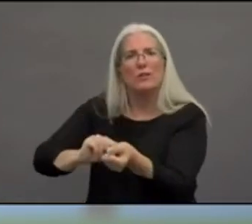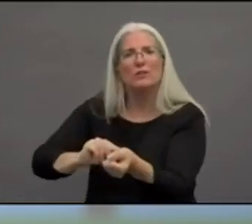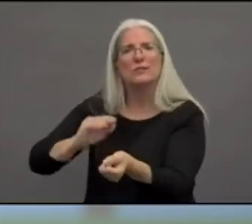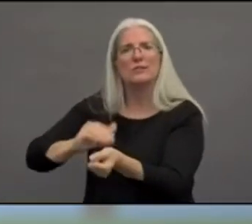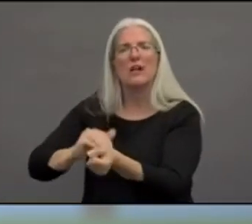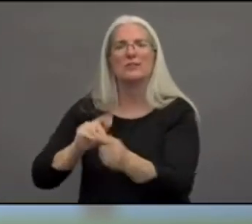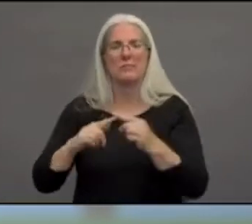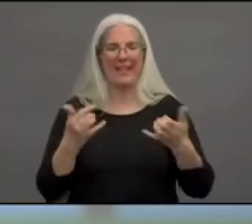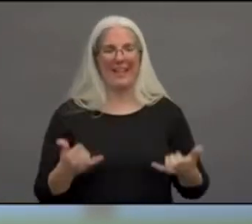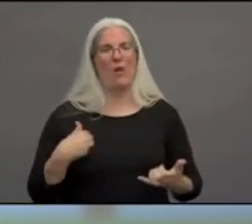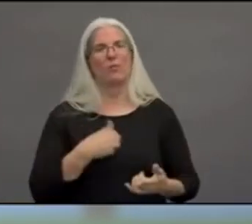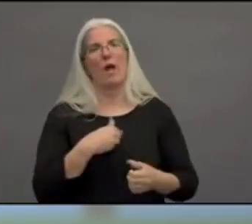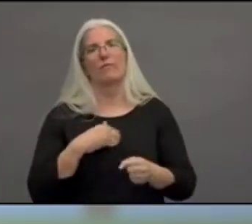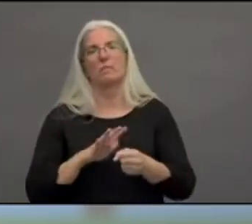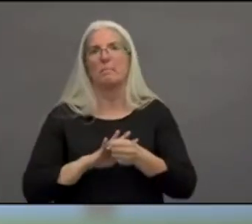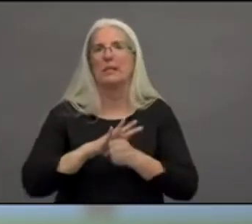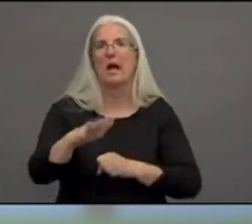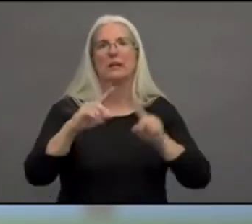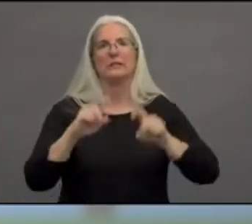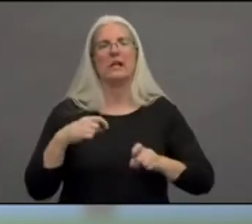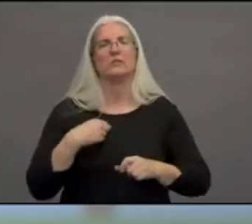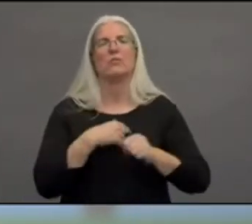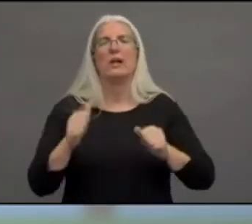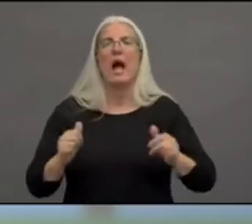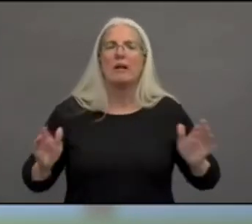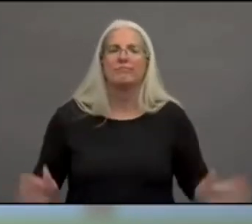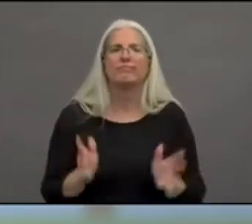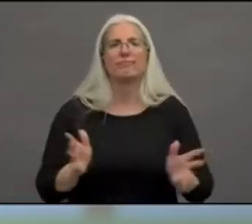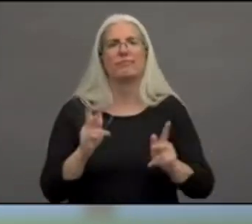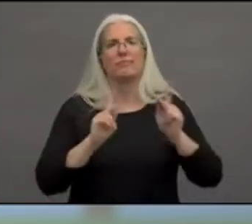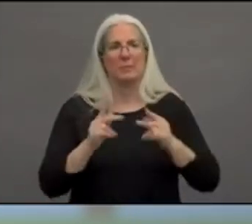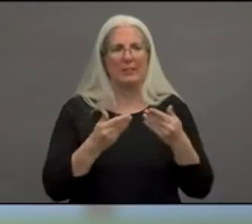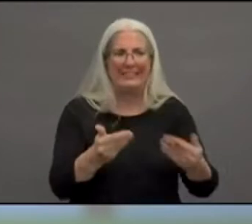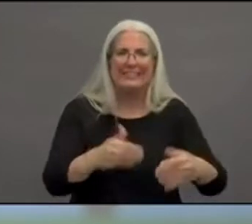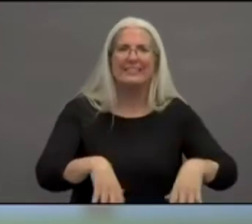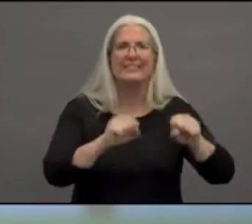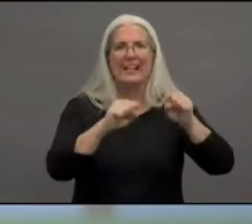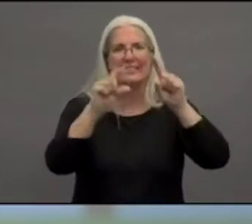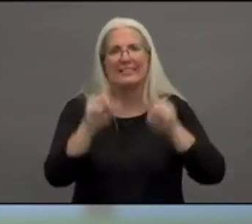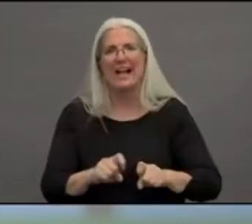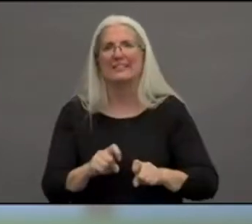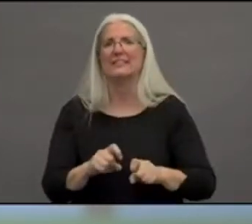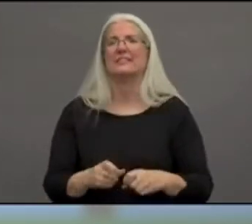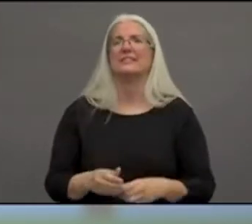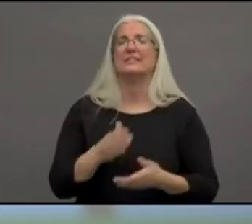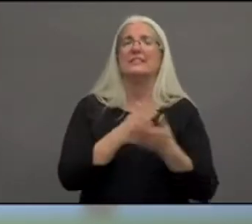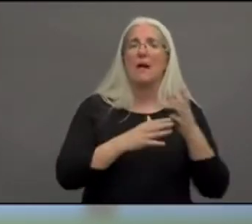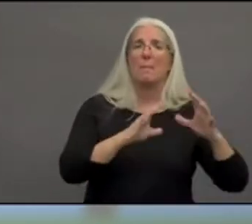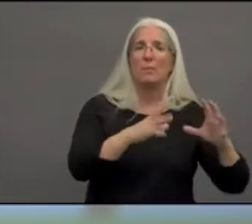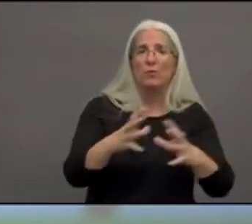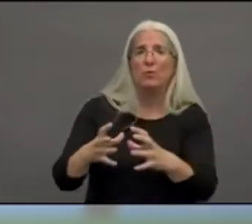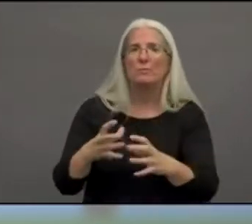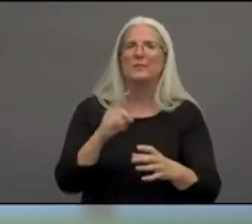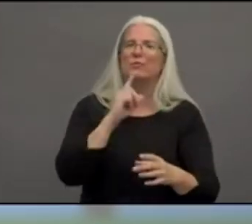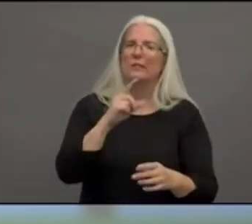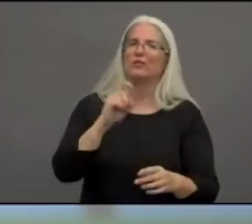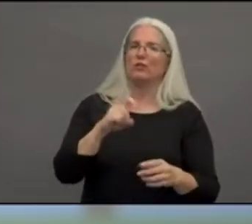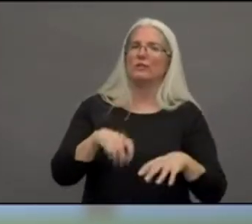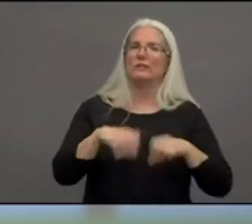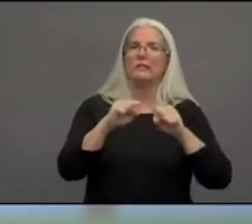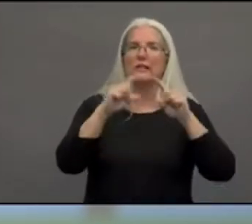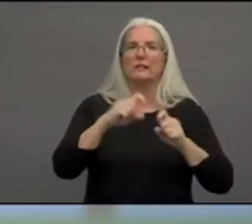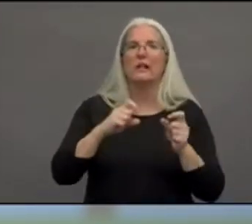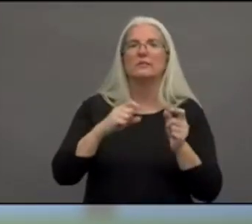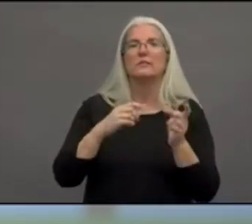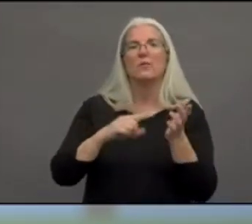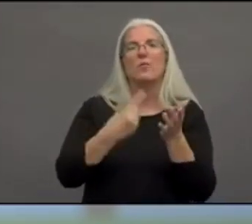tested at least once. But there are some groups that we are encouraging to get tested once a month. And these are workers who interact with the public